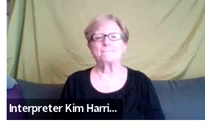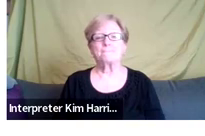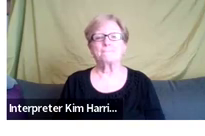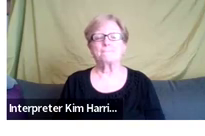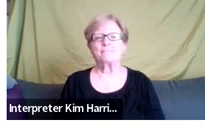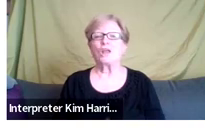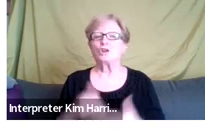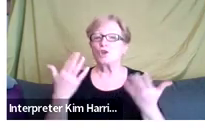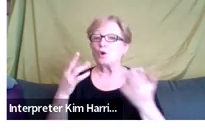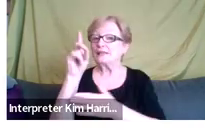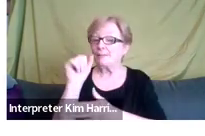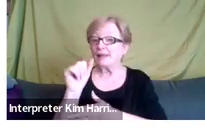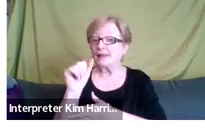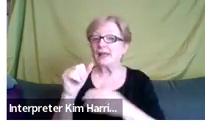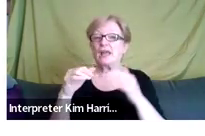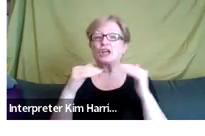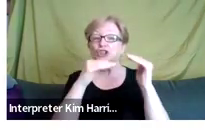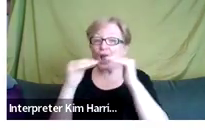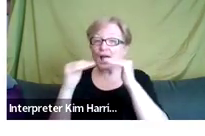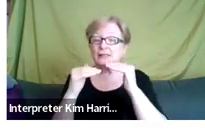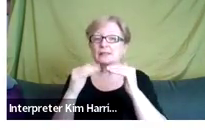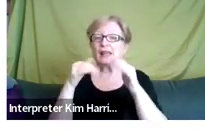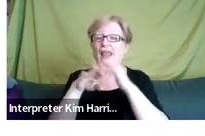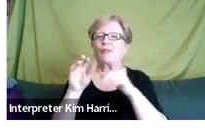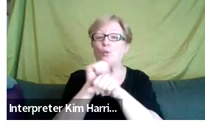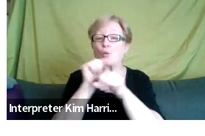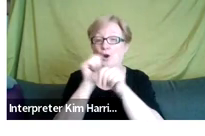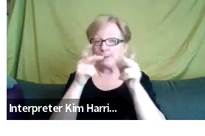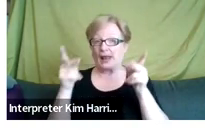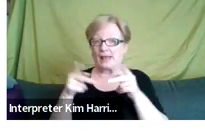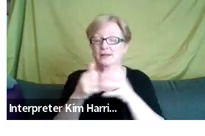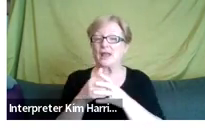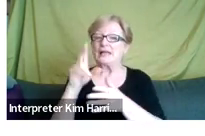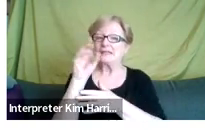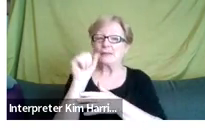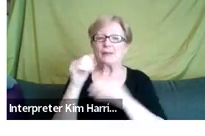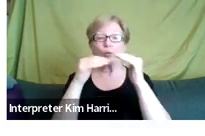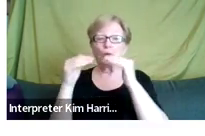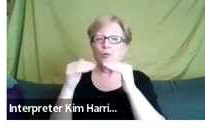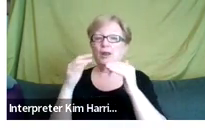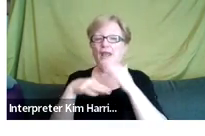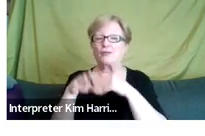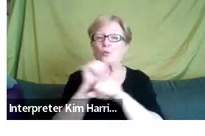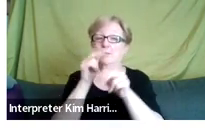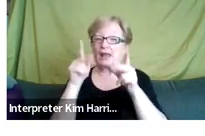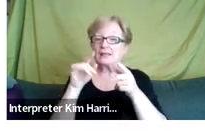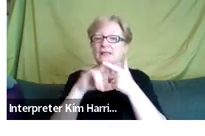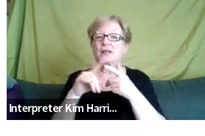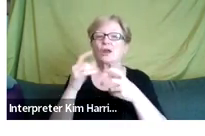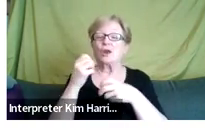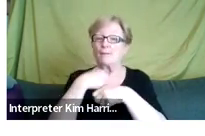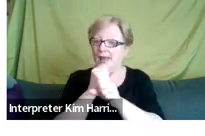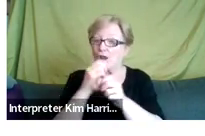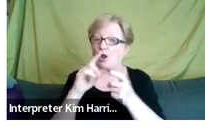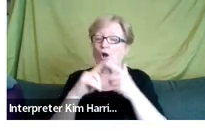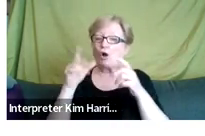So disability justice in the workplace. Disability justice in the workplace is creating a culture where people feel